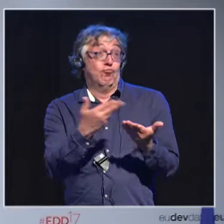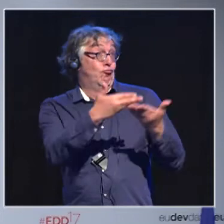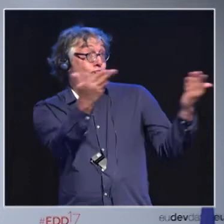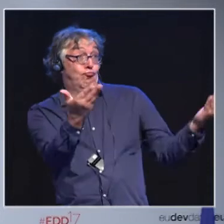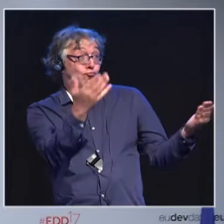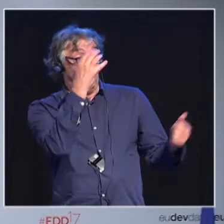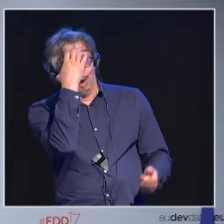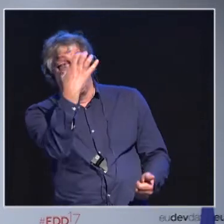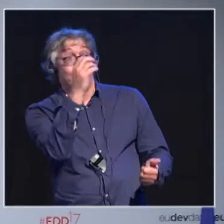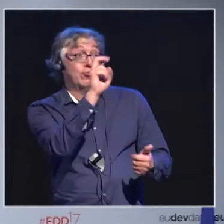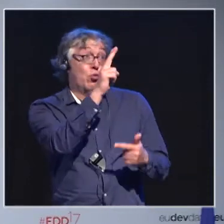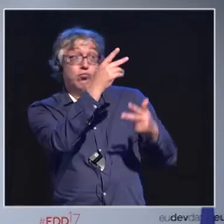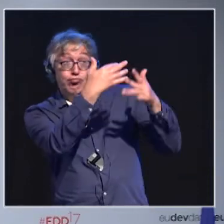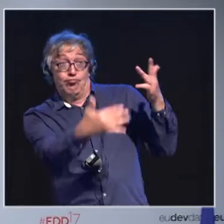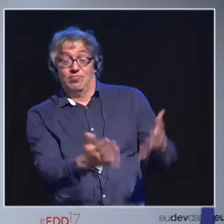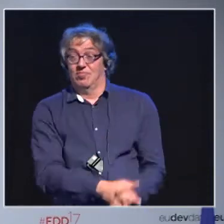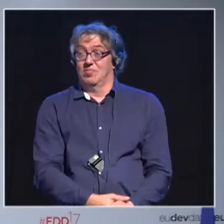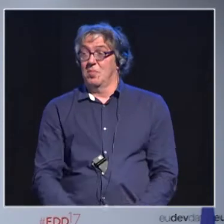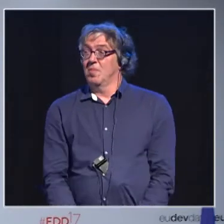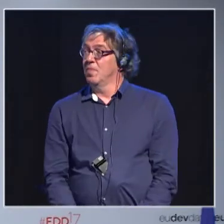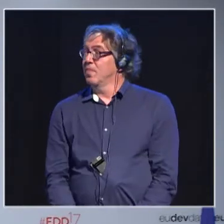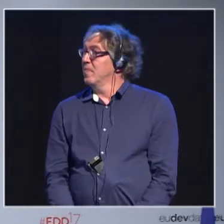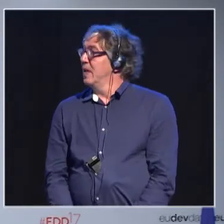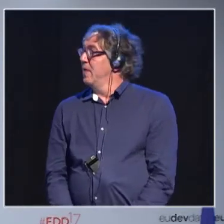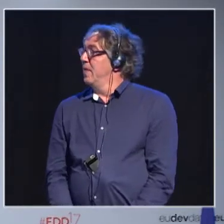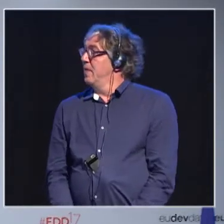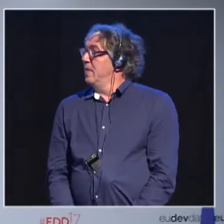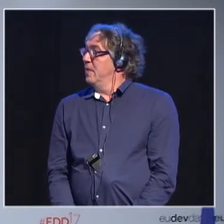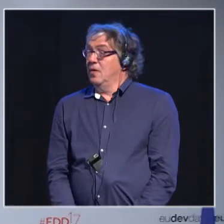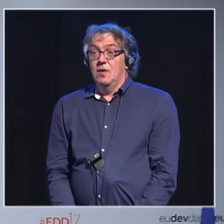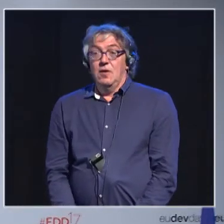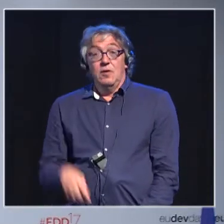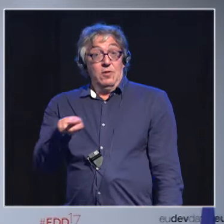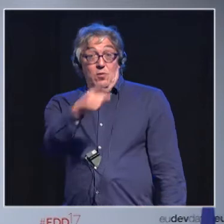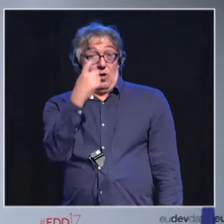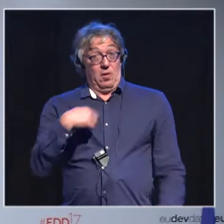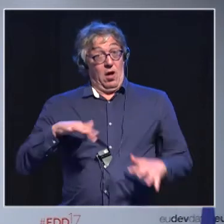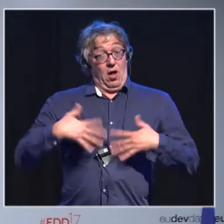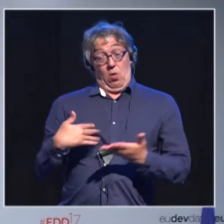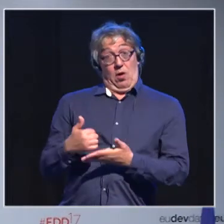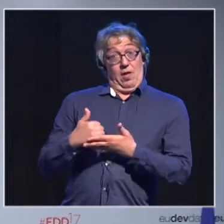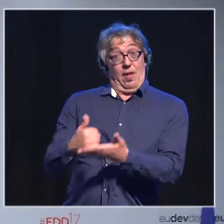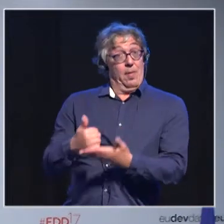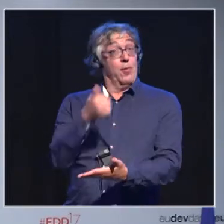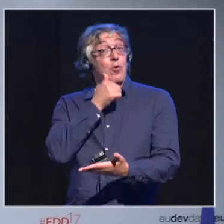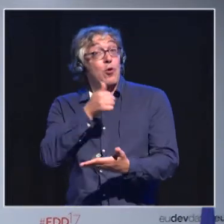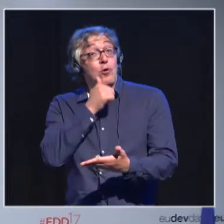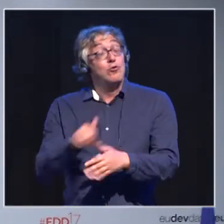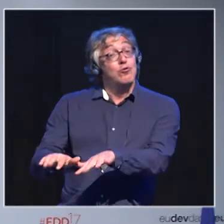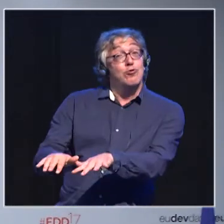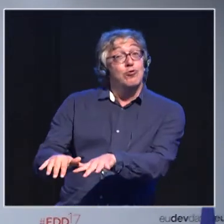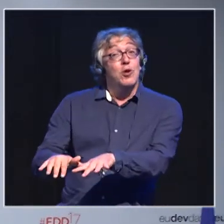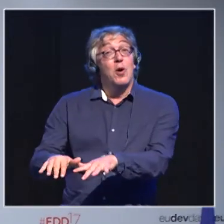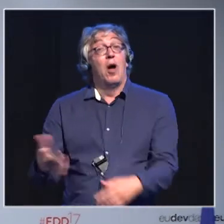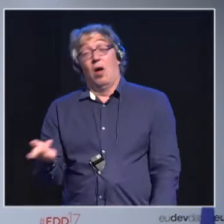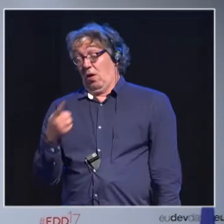Ms. Chinenya? When it comes to how I help girls in digitalization, I was able to identify that the root